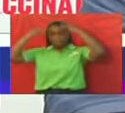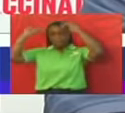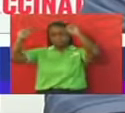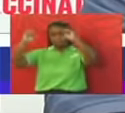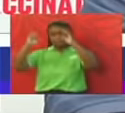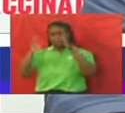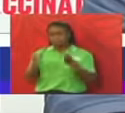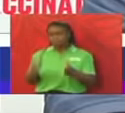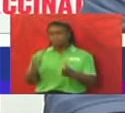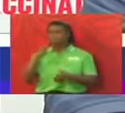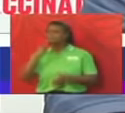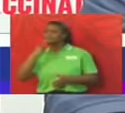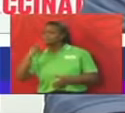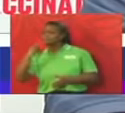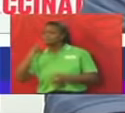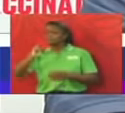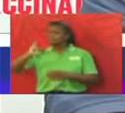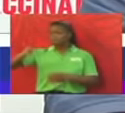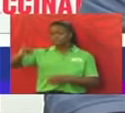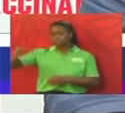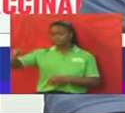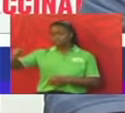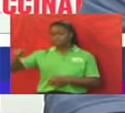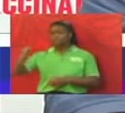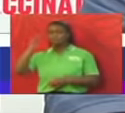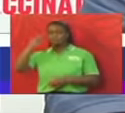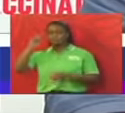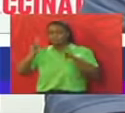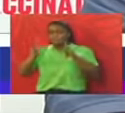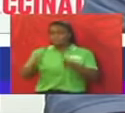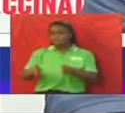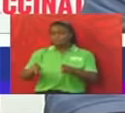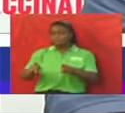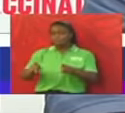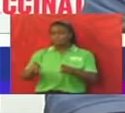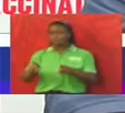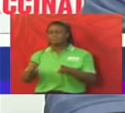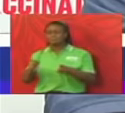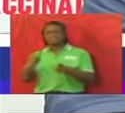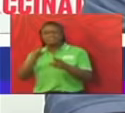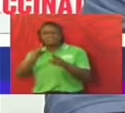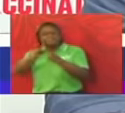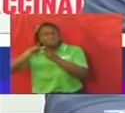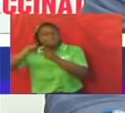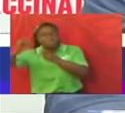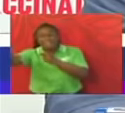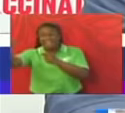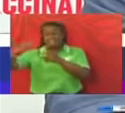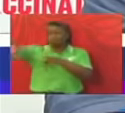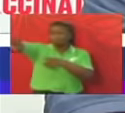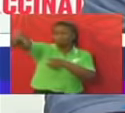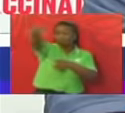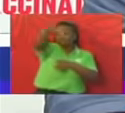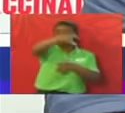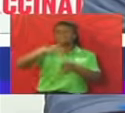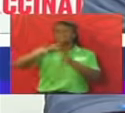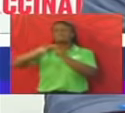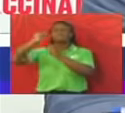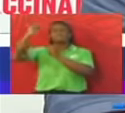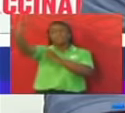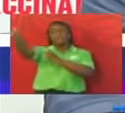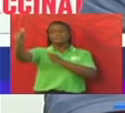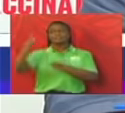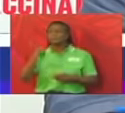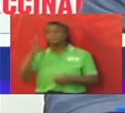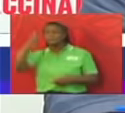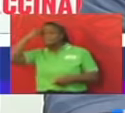Johnson vaccines are being targeted for those rural communities, the ones that have difficulty with access because of the advantage of only having that